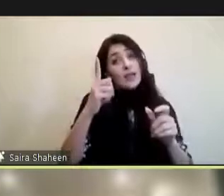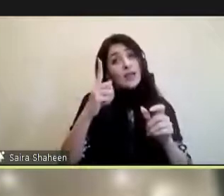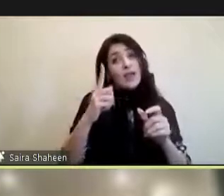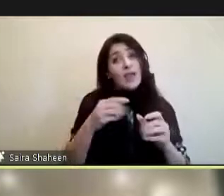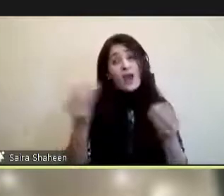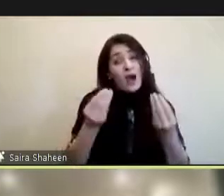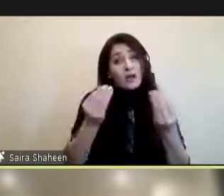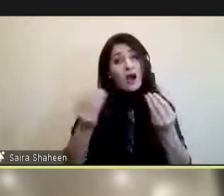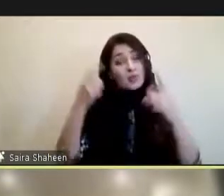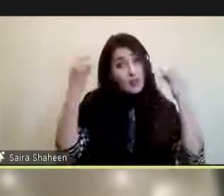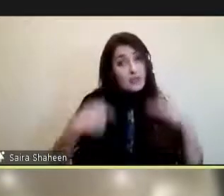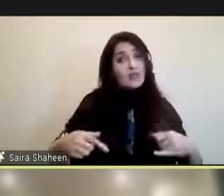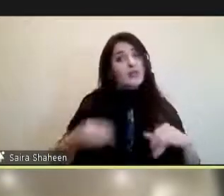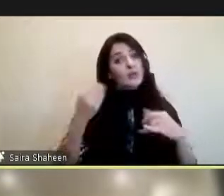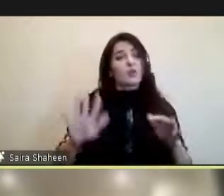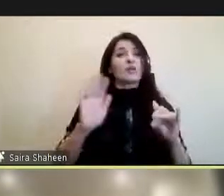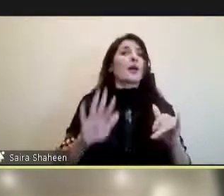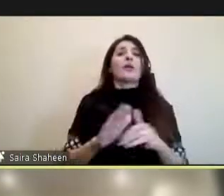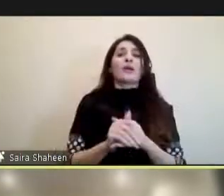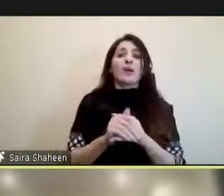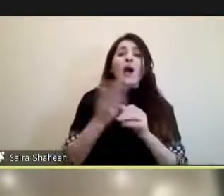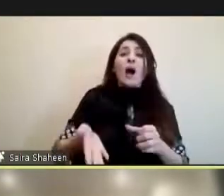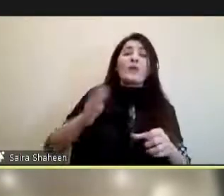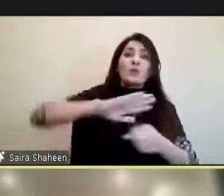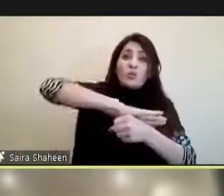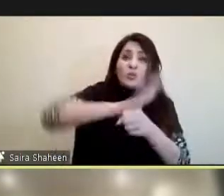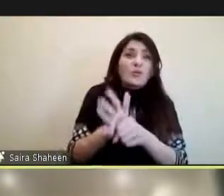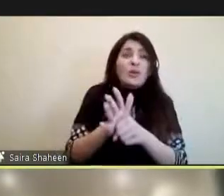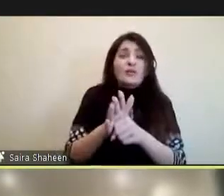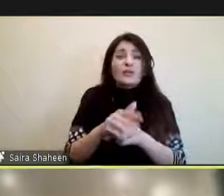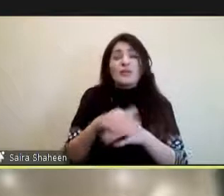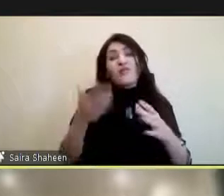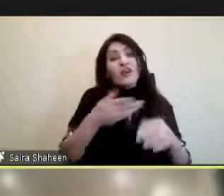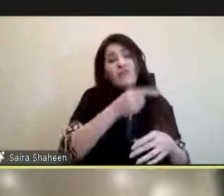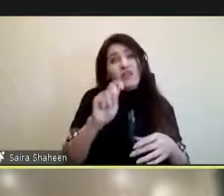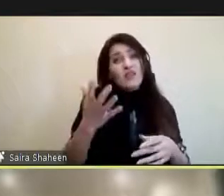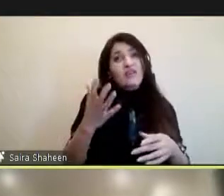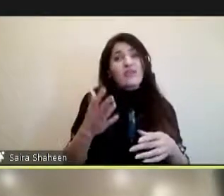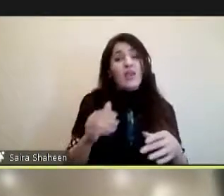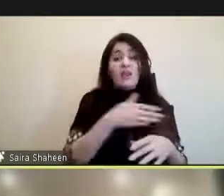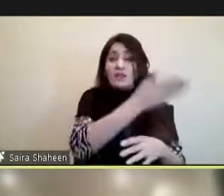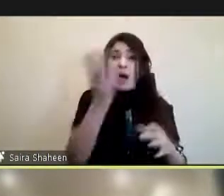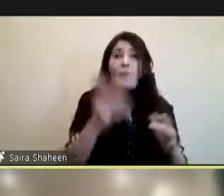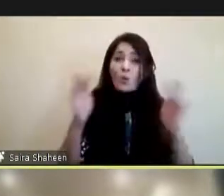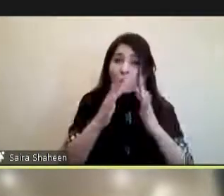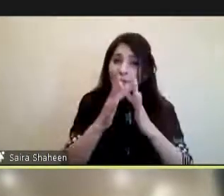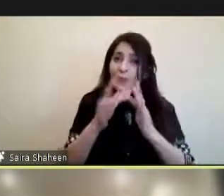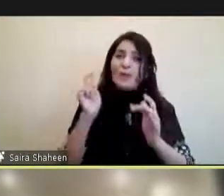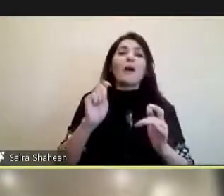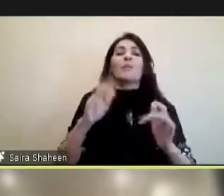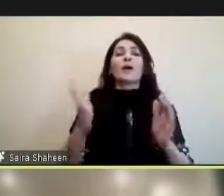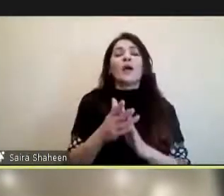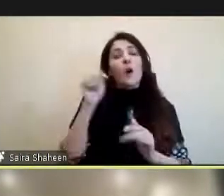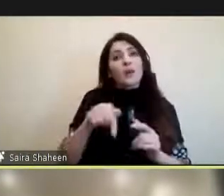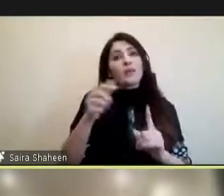With the COVID-19 pandemic forcing all of us to go online and engage virtually, it's all the more important that